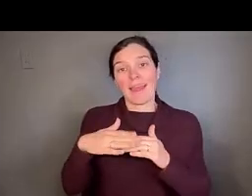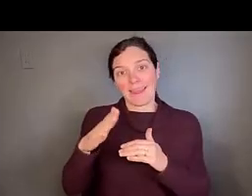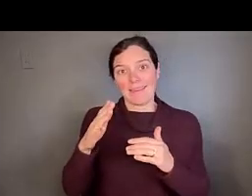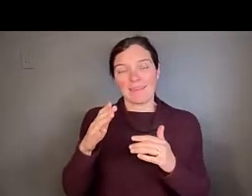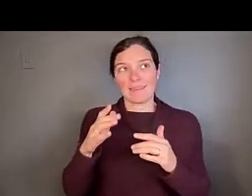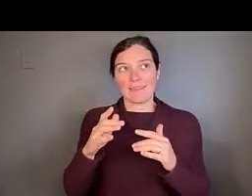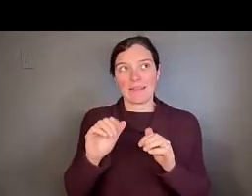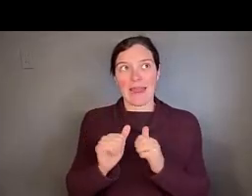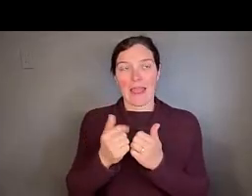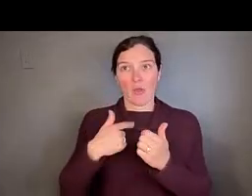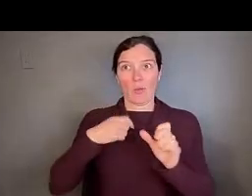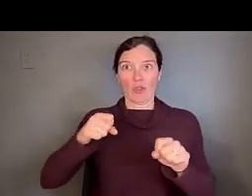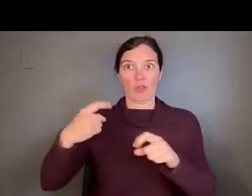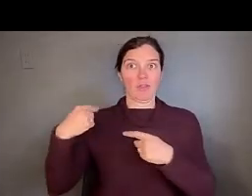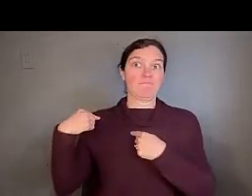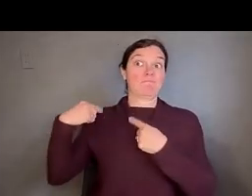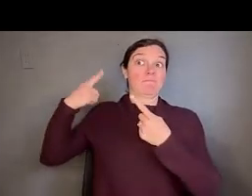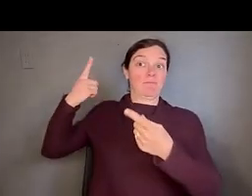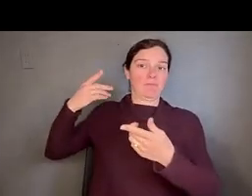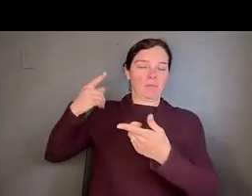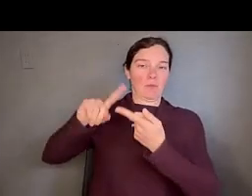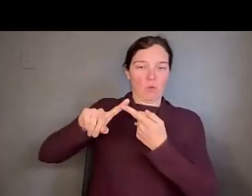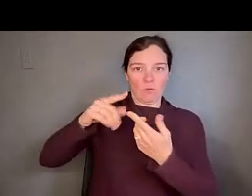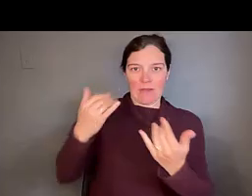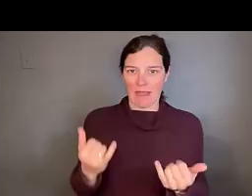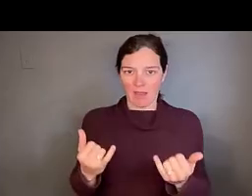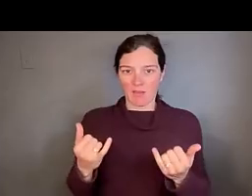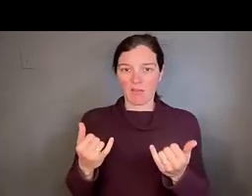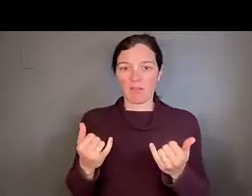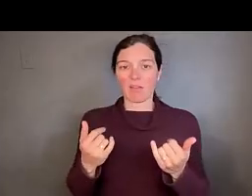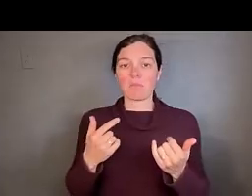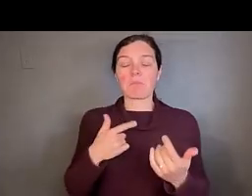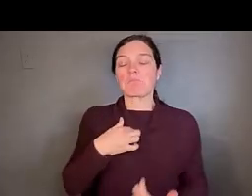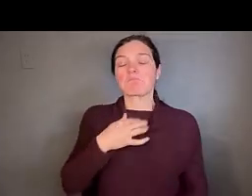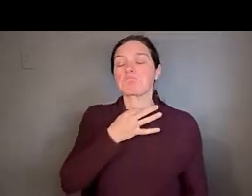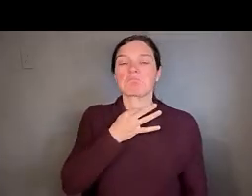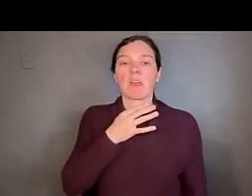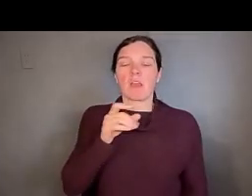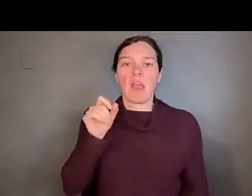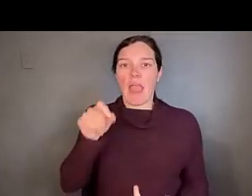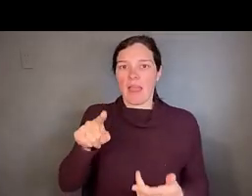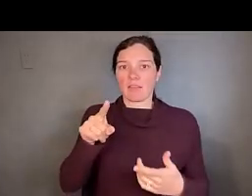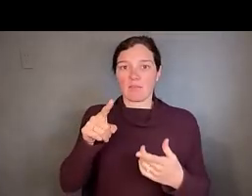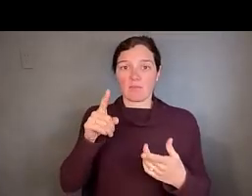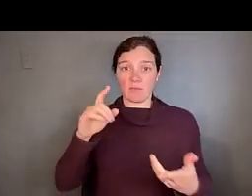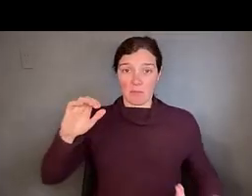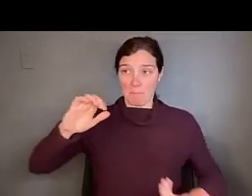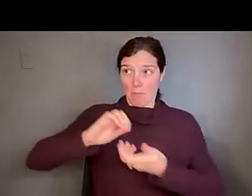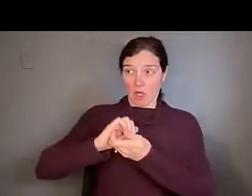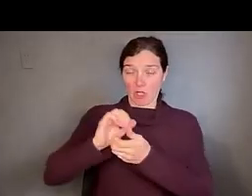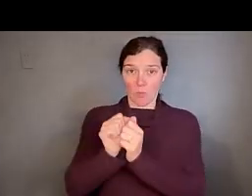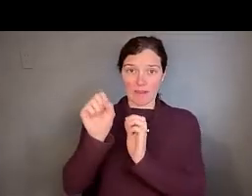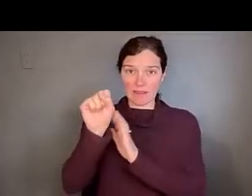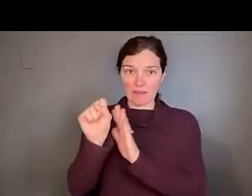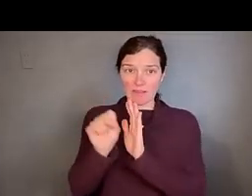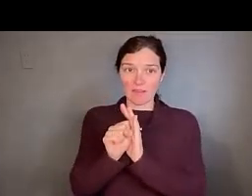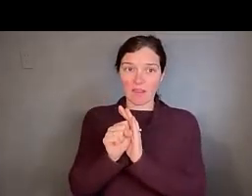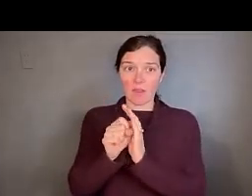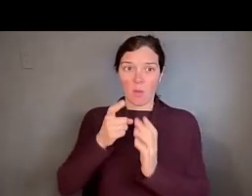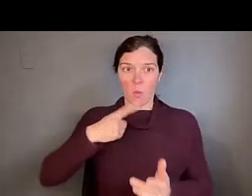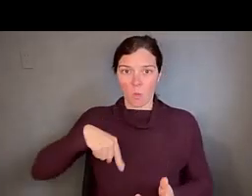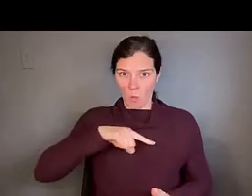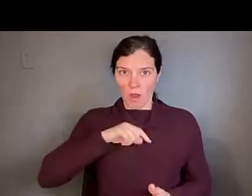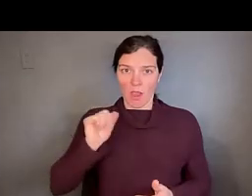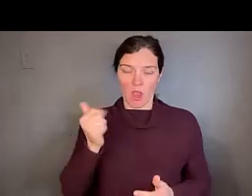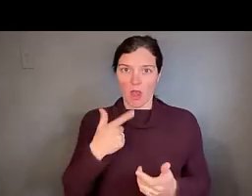way that we've been able to so far. I guess what I would ask is, in partnership with the state, we've all made